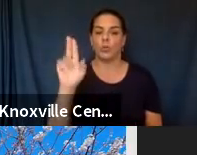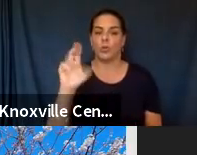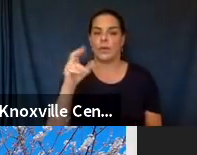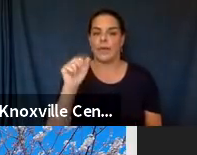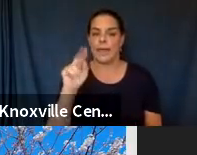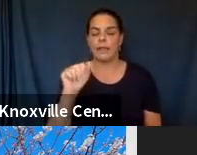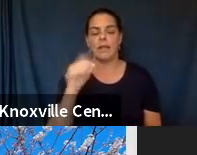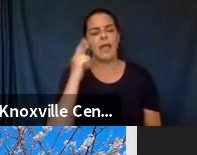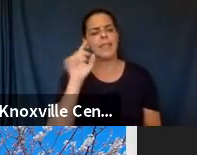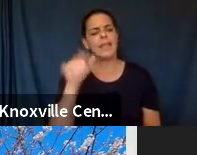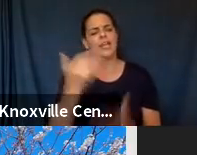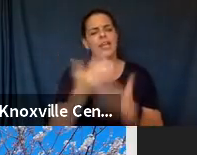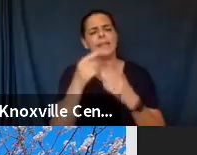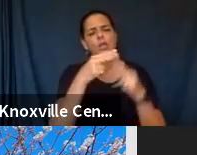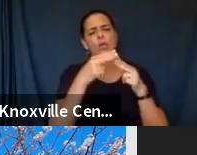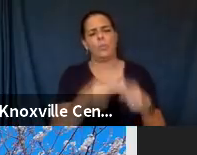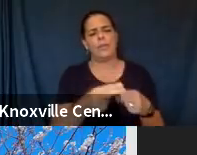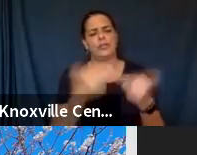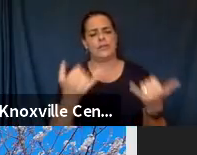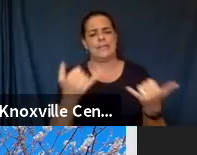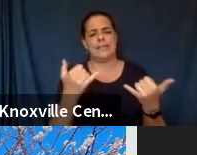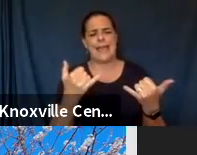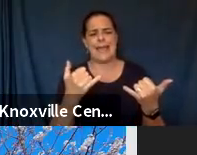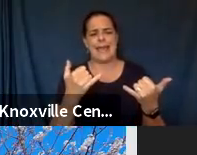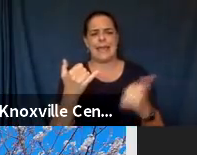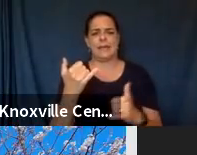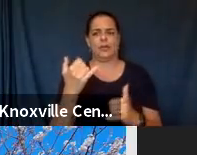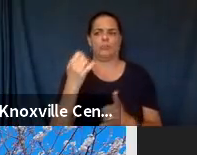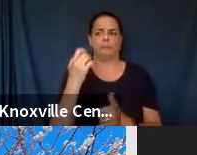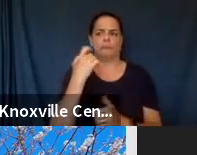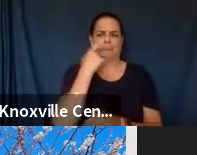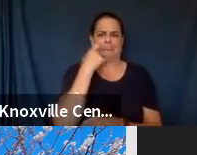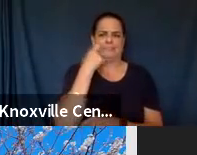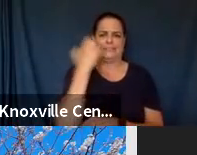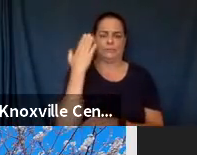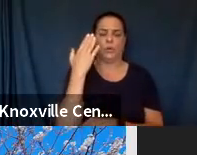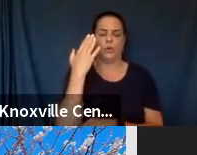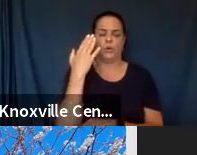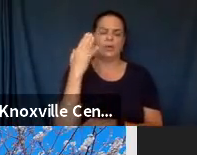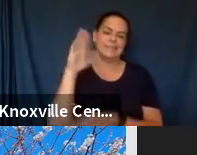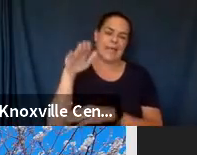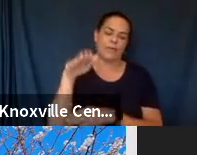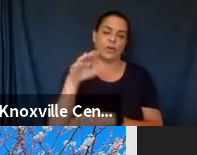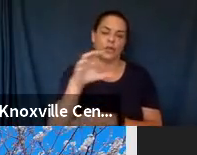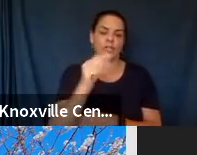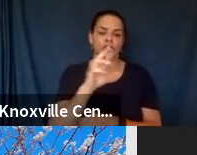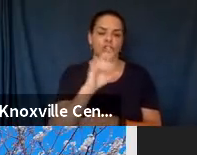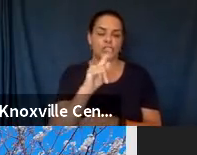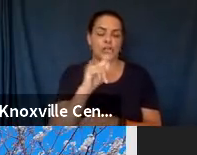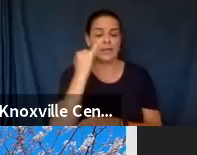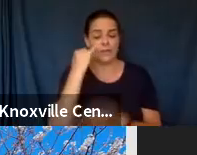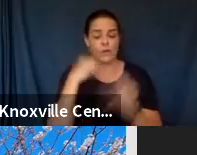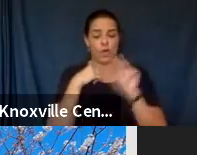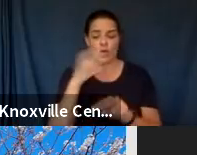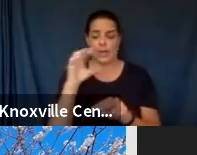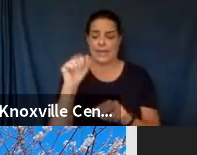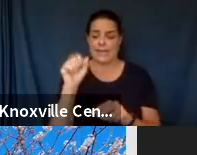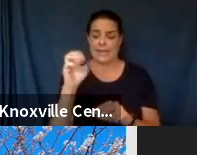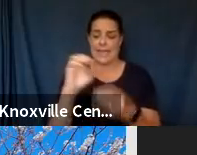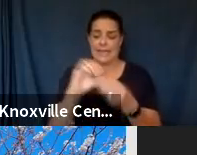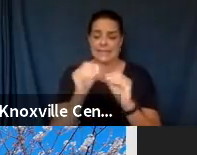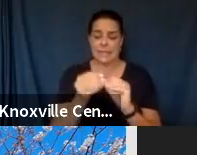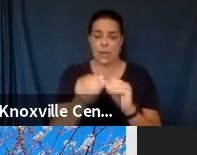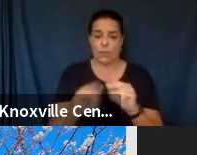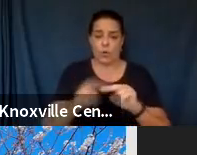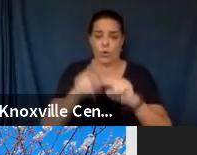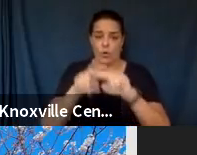you mentioned earlier today, Charity, was that if we look at our case rate increase